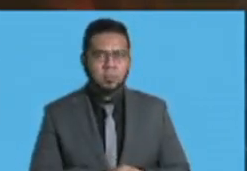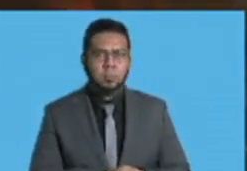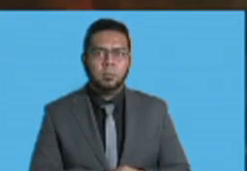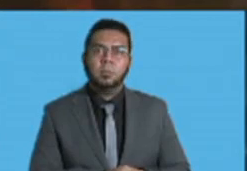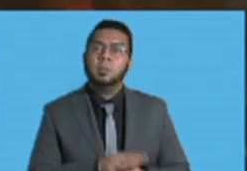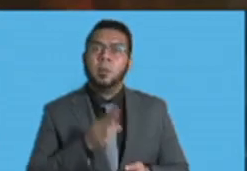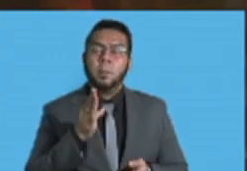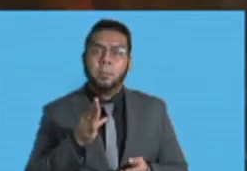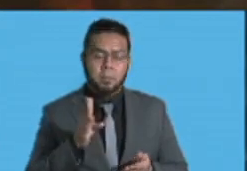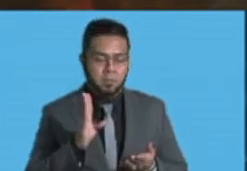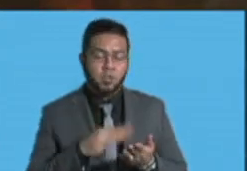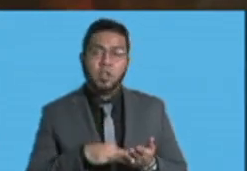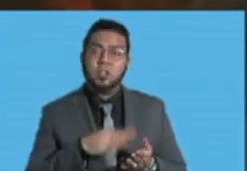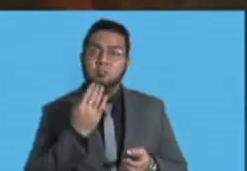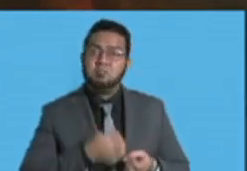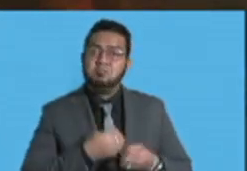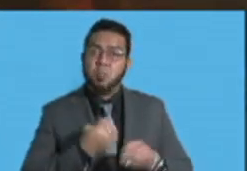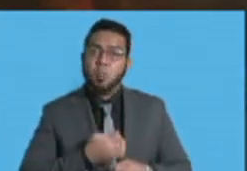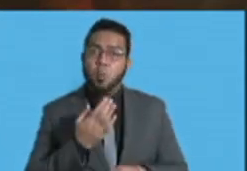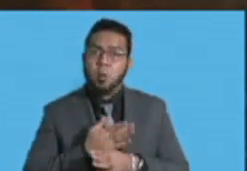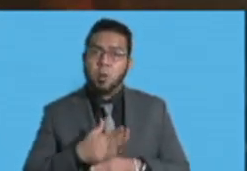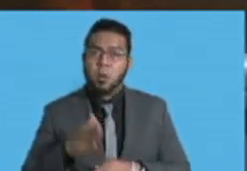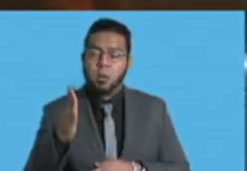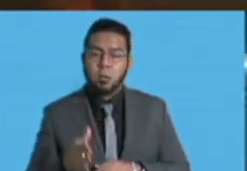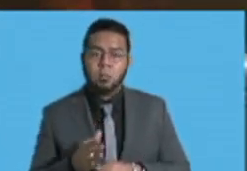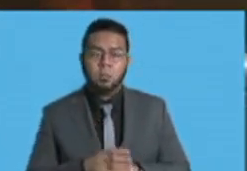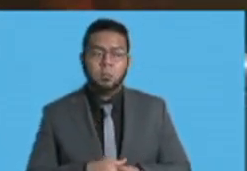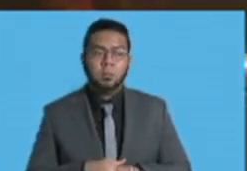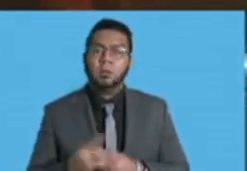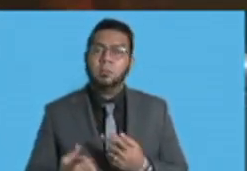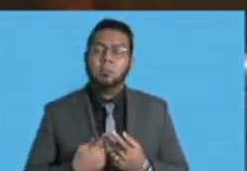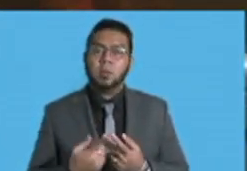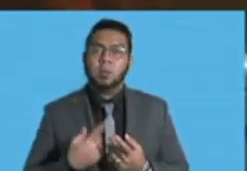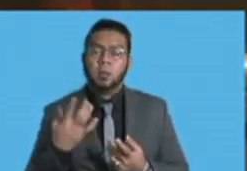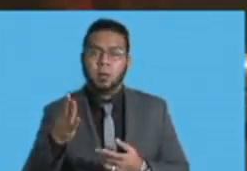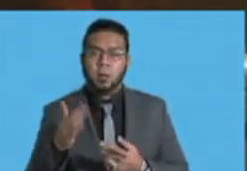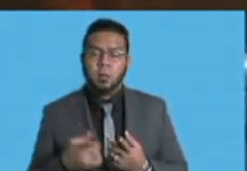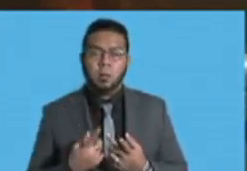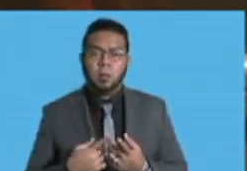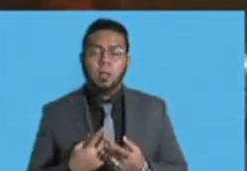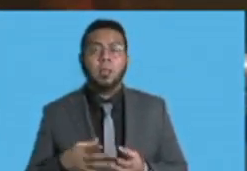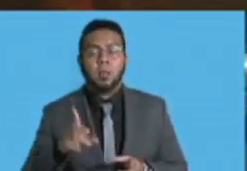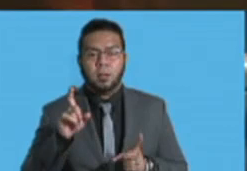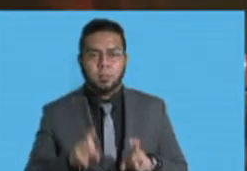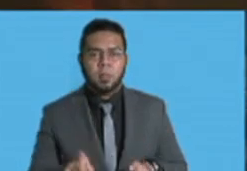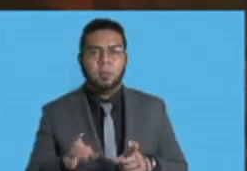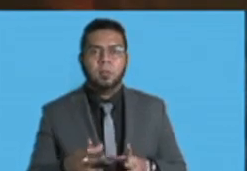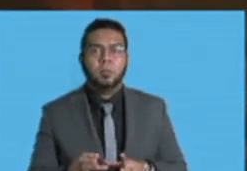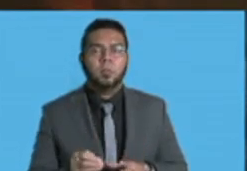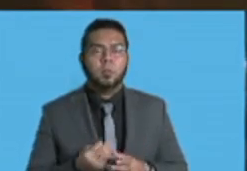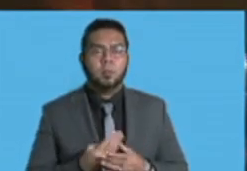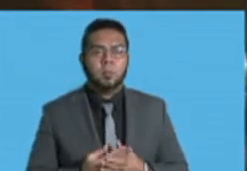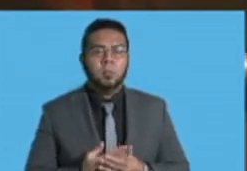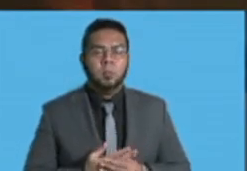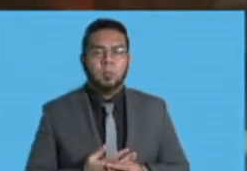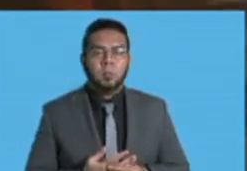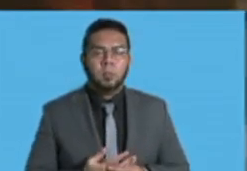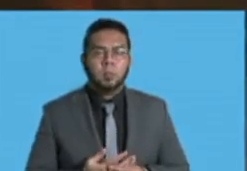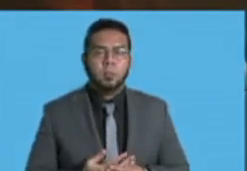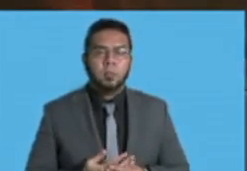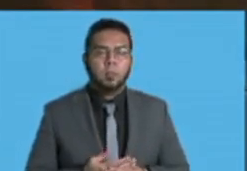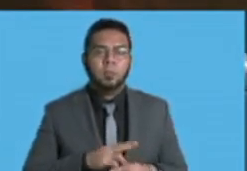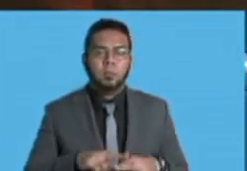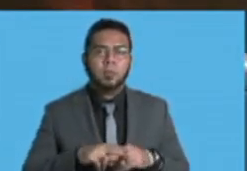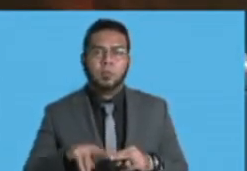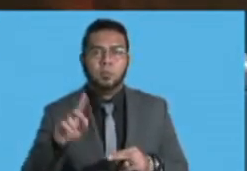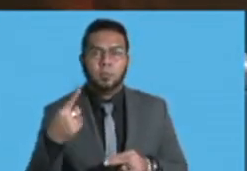mill workers, cane cutters, machinery mechanics, merchants, and many others, depend on this industry. Fiji First stands shoulder to shoulder